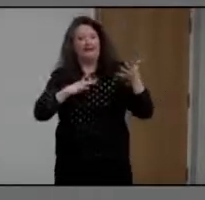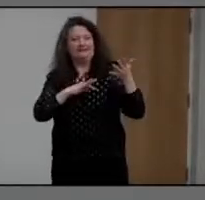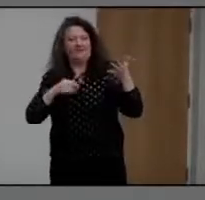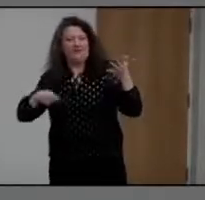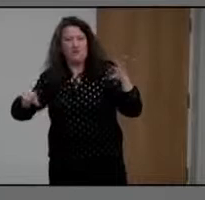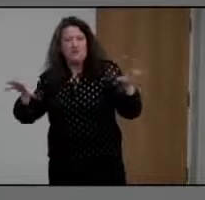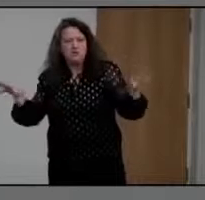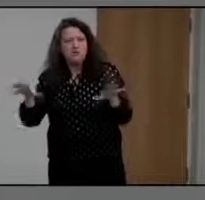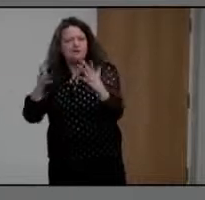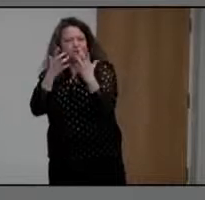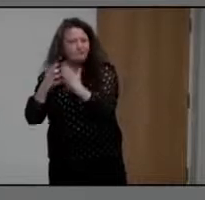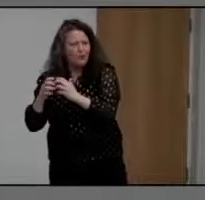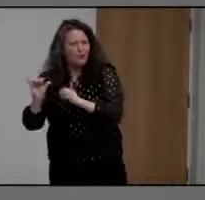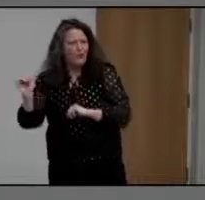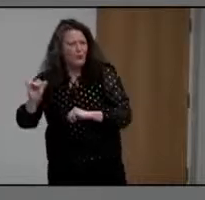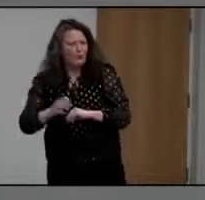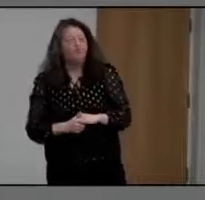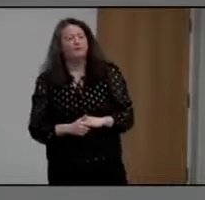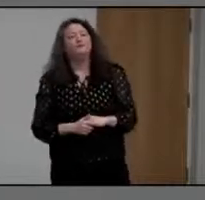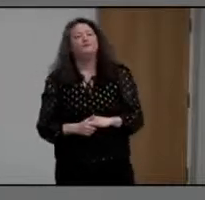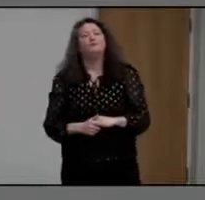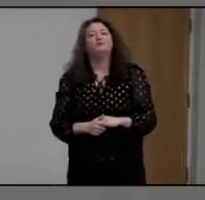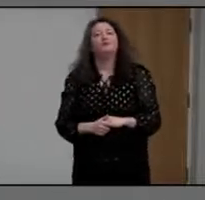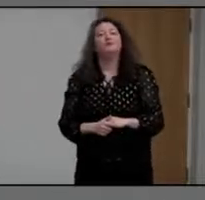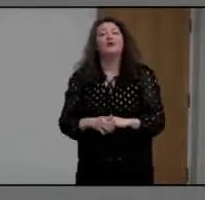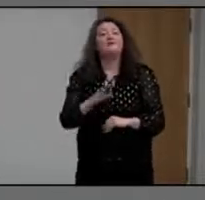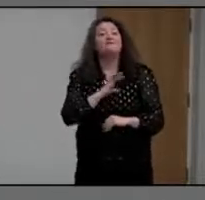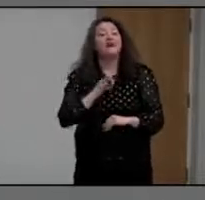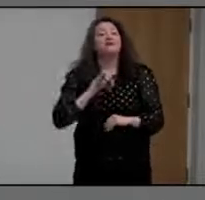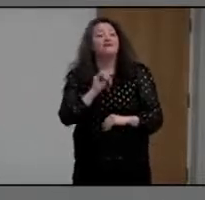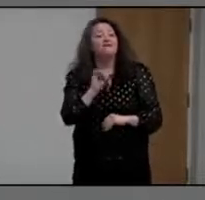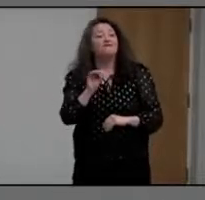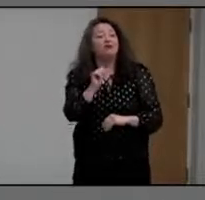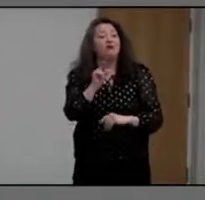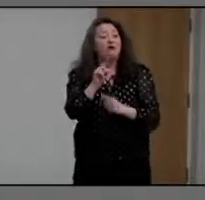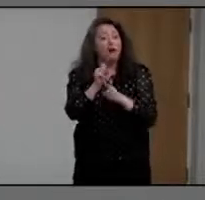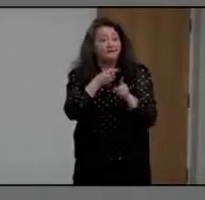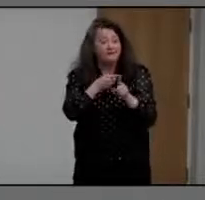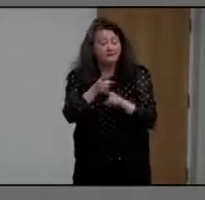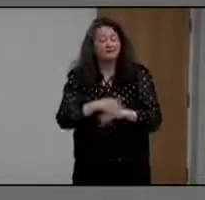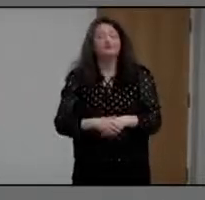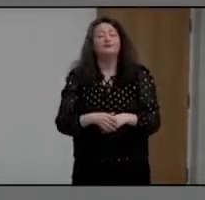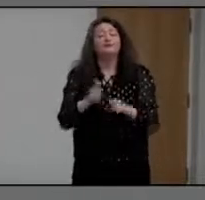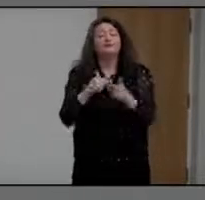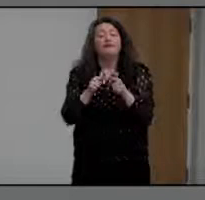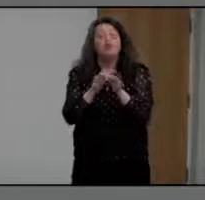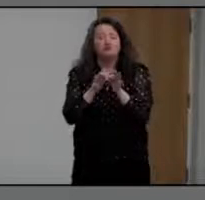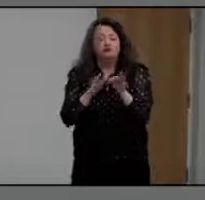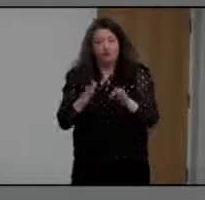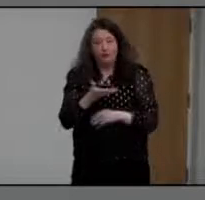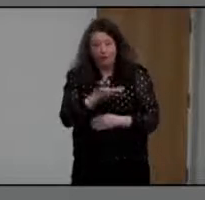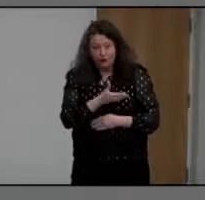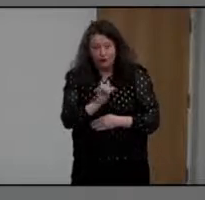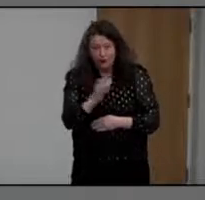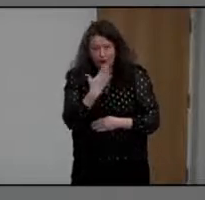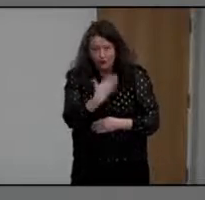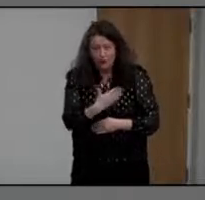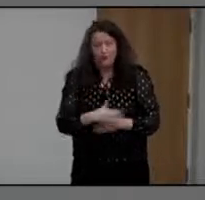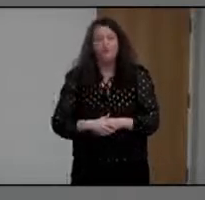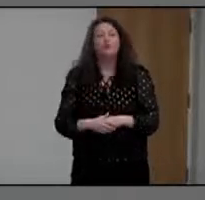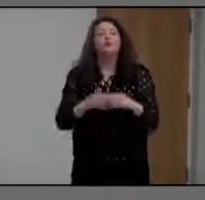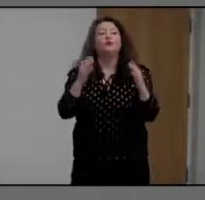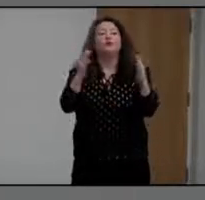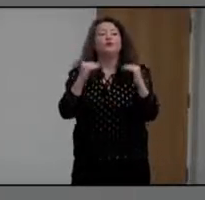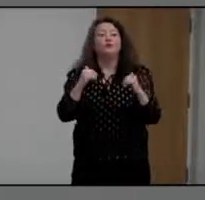In addition, thank you to the Faculty of Arts Resource Center, our American Sign Language interpreters, thank you very much, the